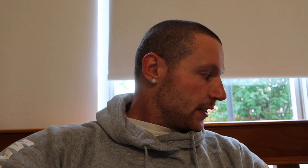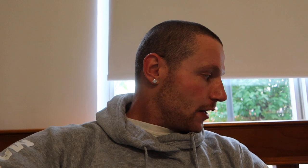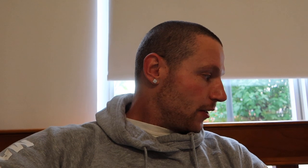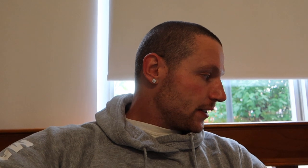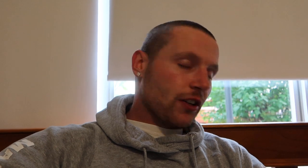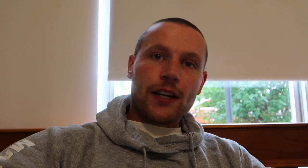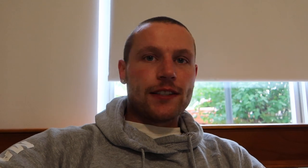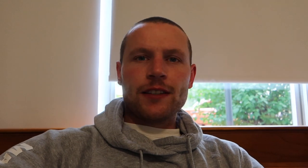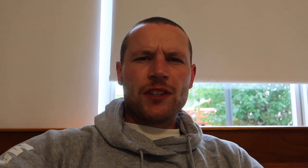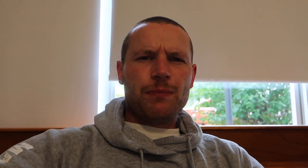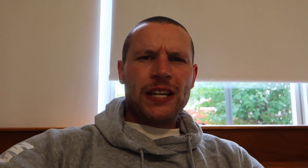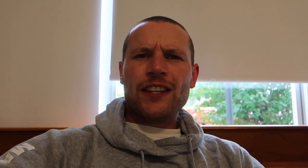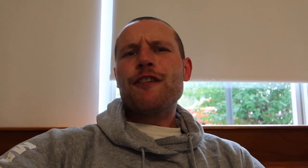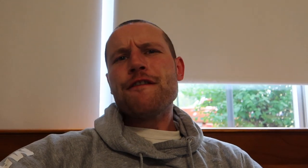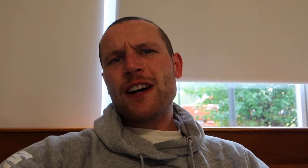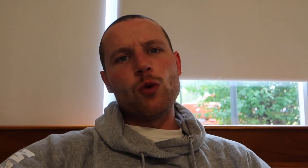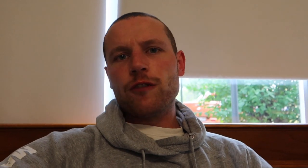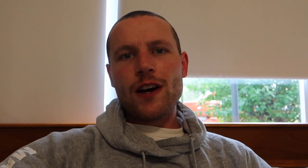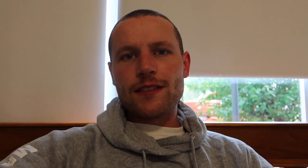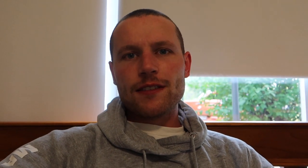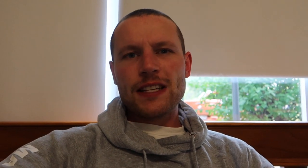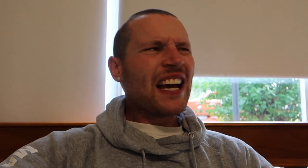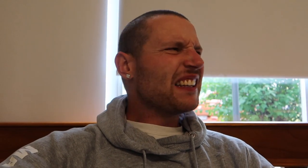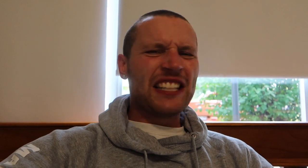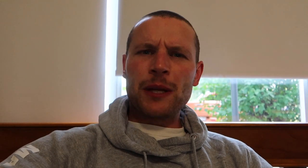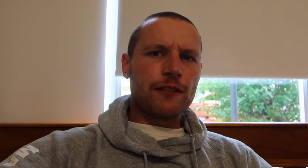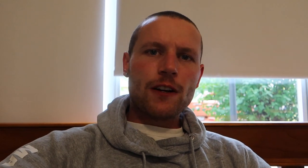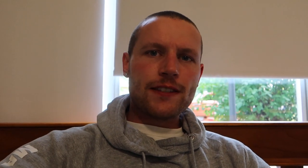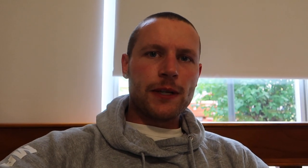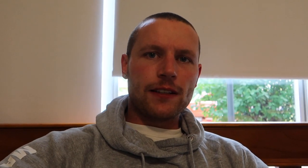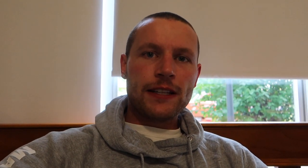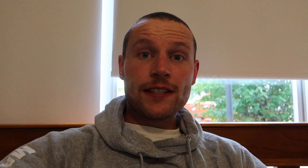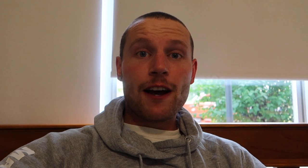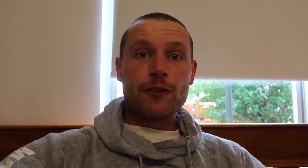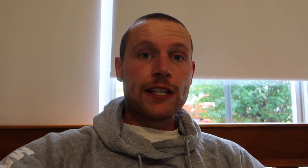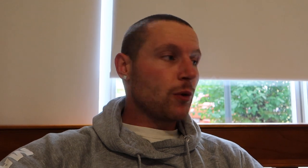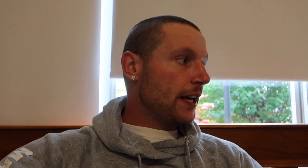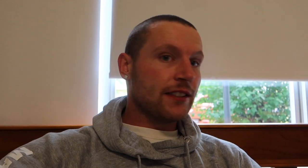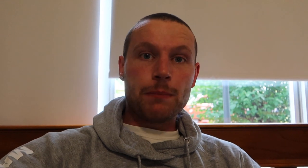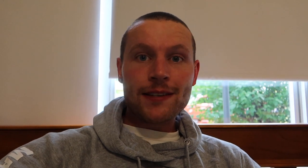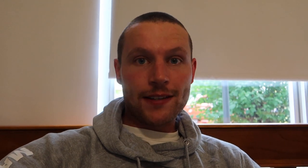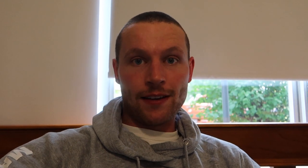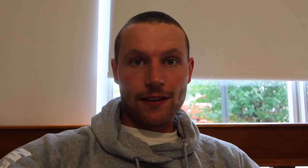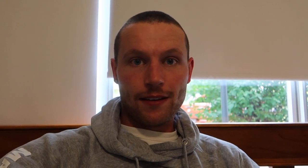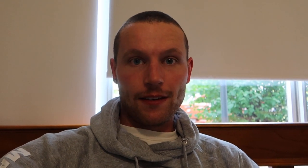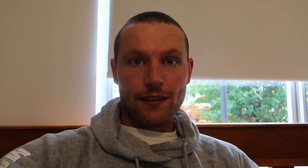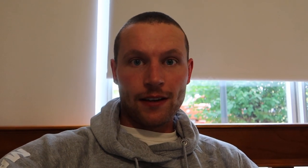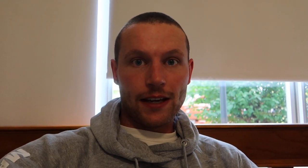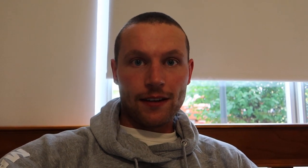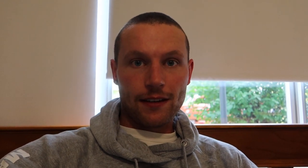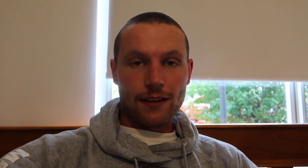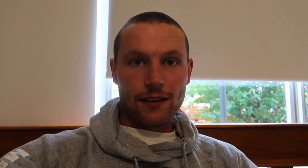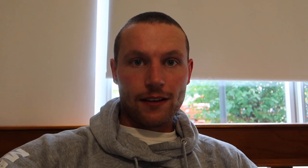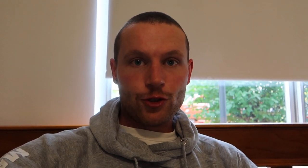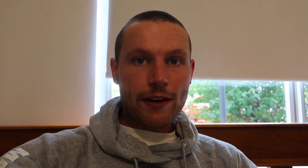not having to self-isolate. Look, guys, there are fuck all flights. There's hardly any bloody flights, mate. That's half the reason why I had to bus here.